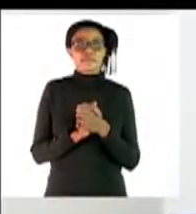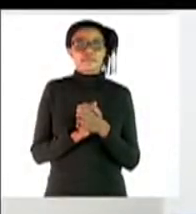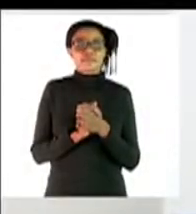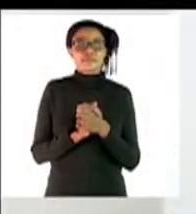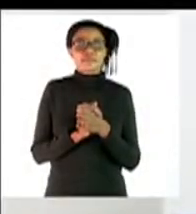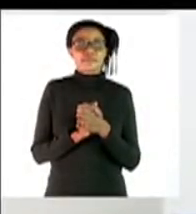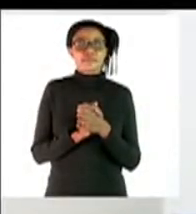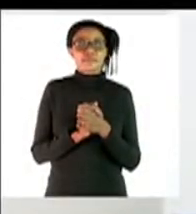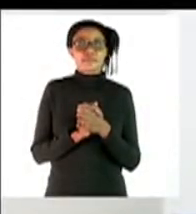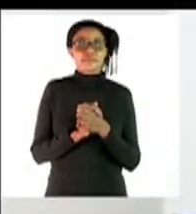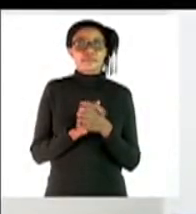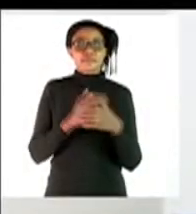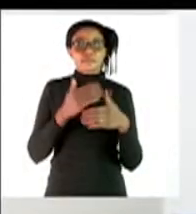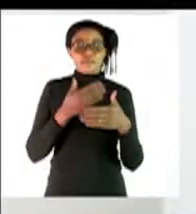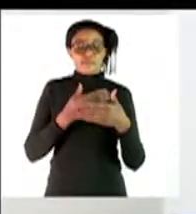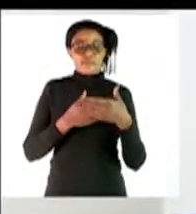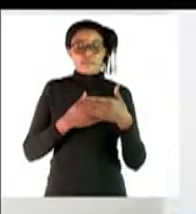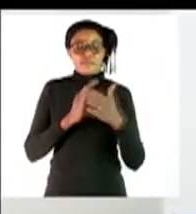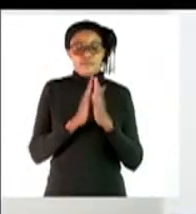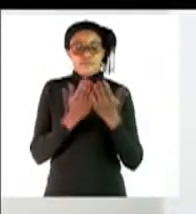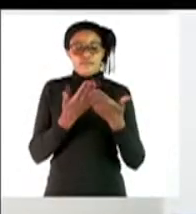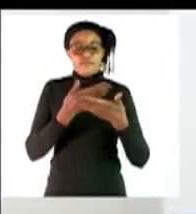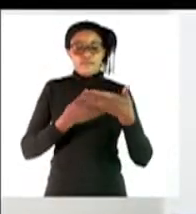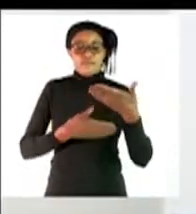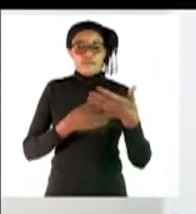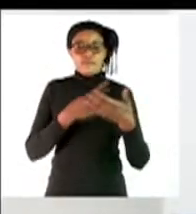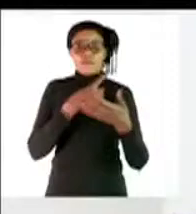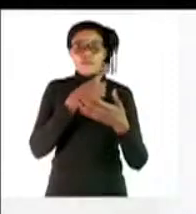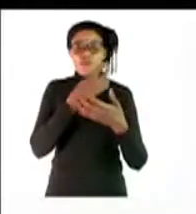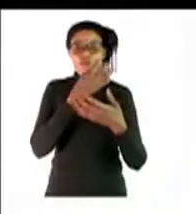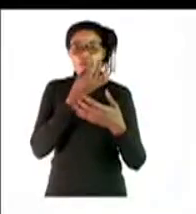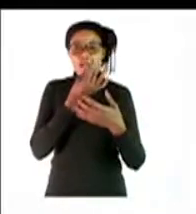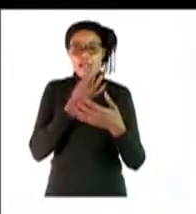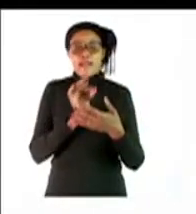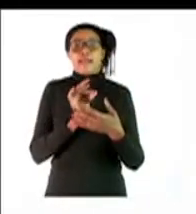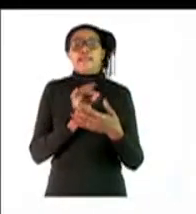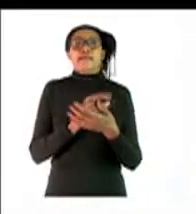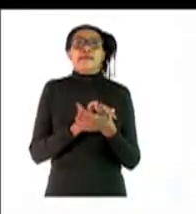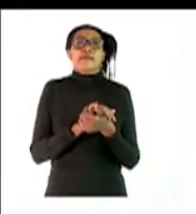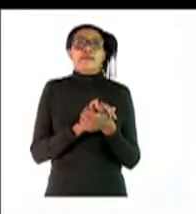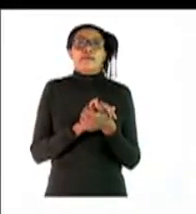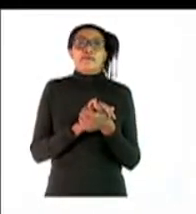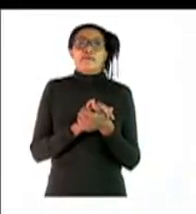Let's go over to page 18.